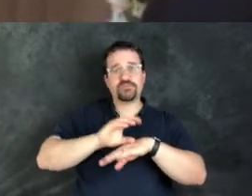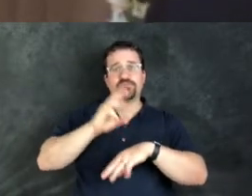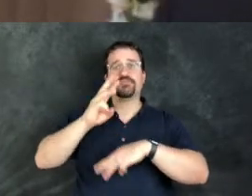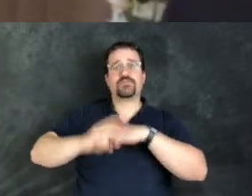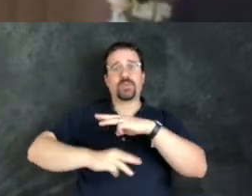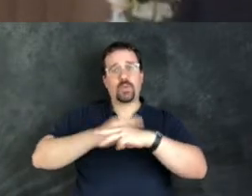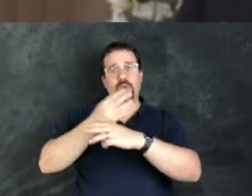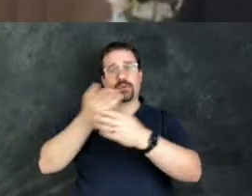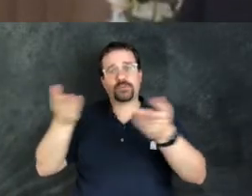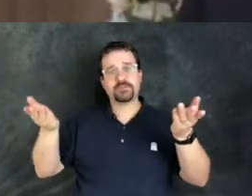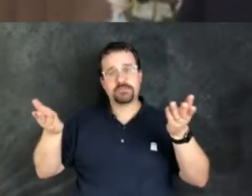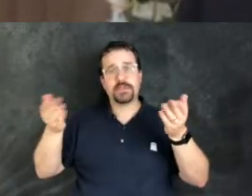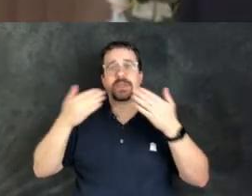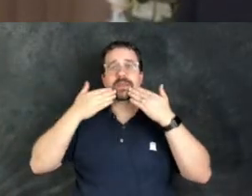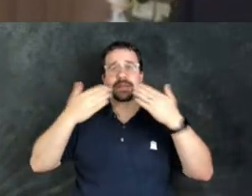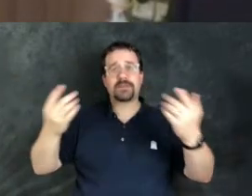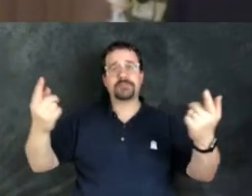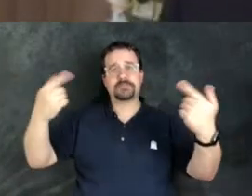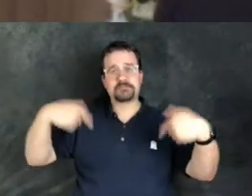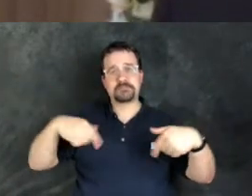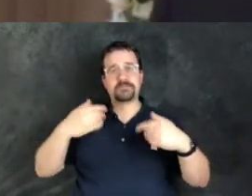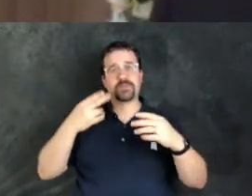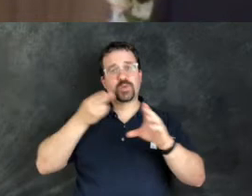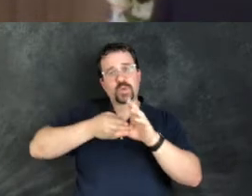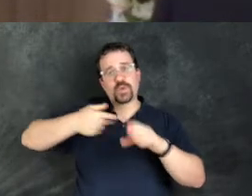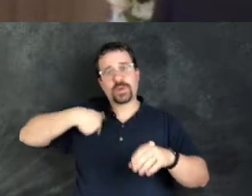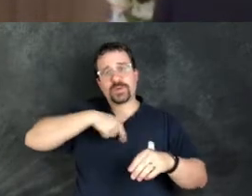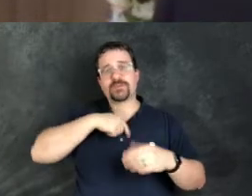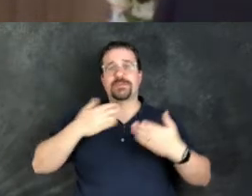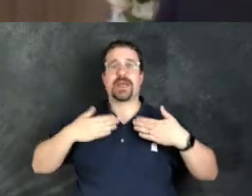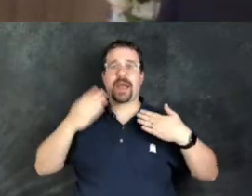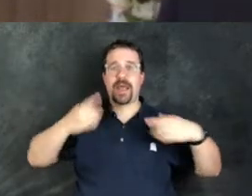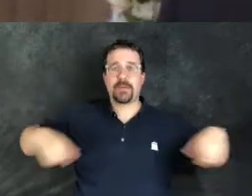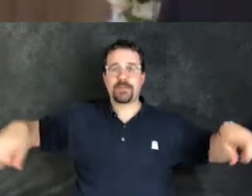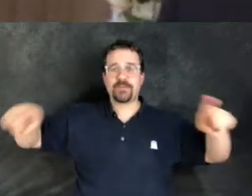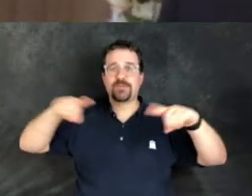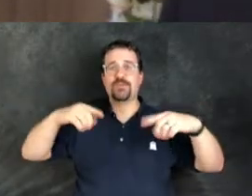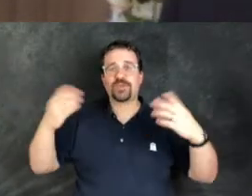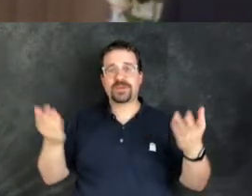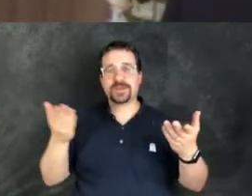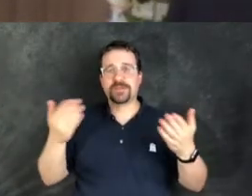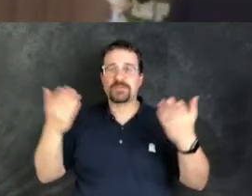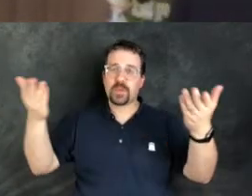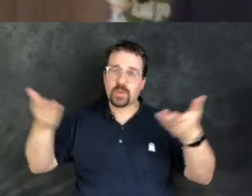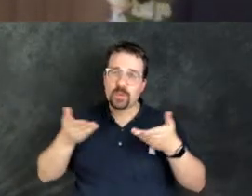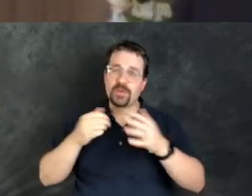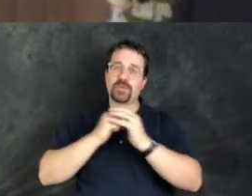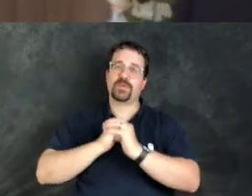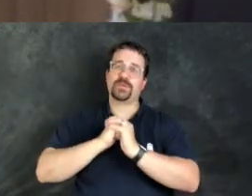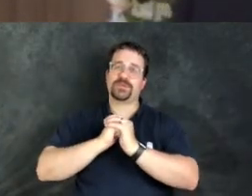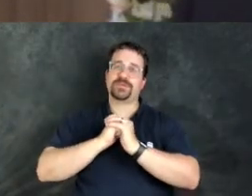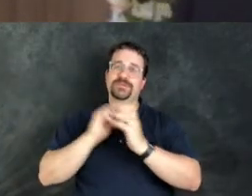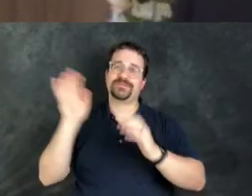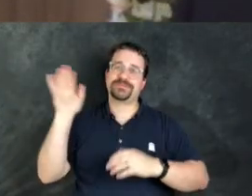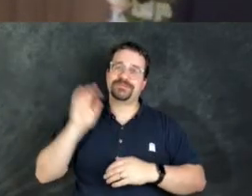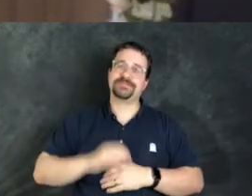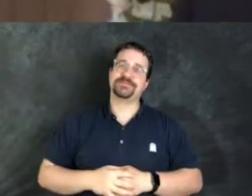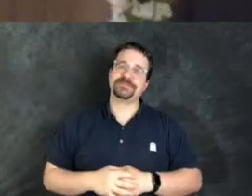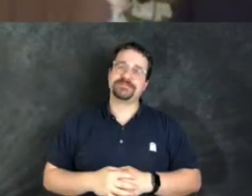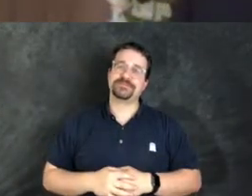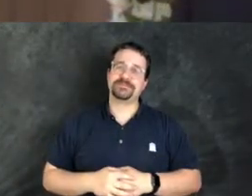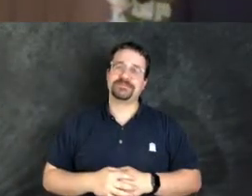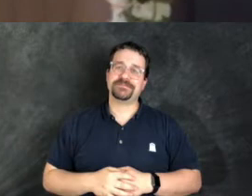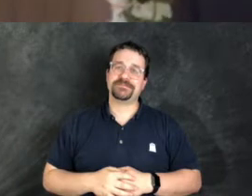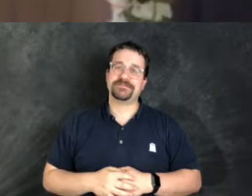world. Thank you for being with us this morning. We're glad you're here. Welcome to worship.